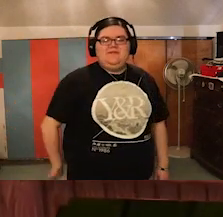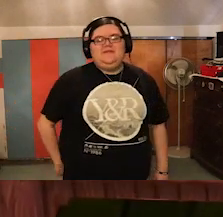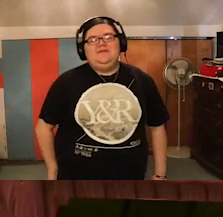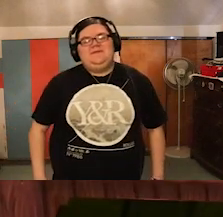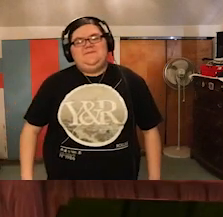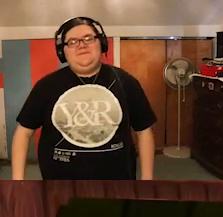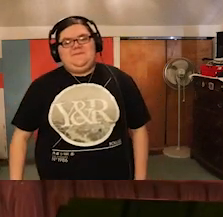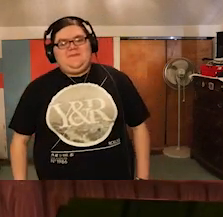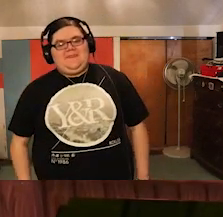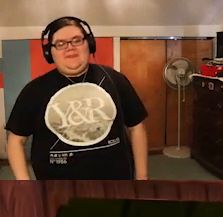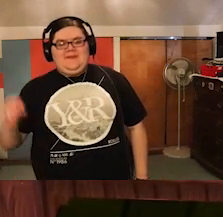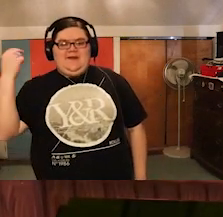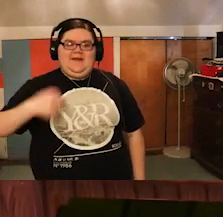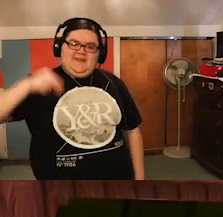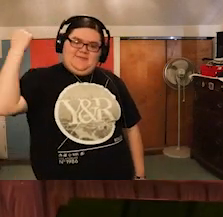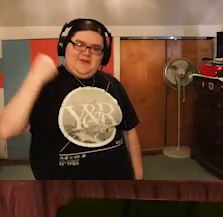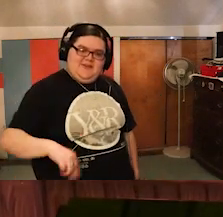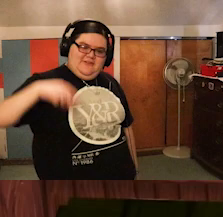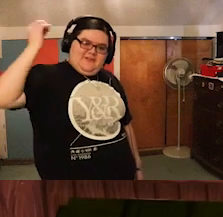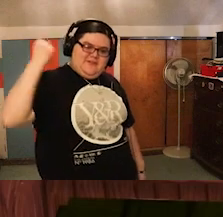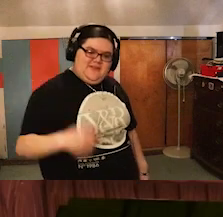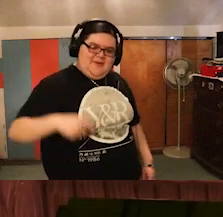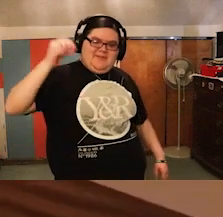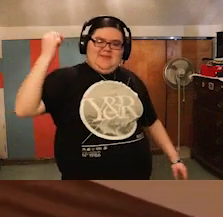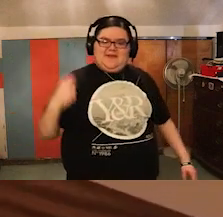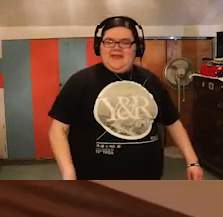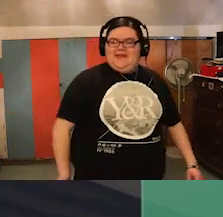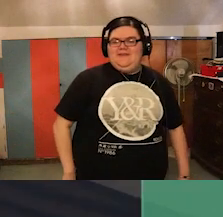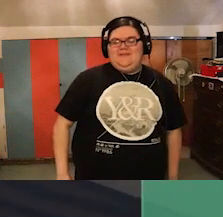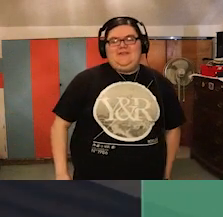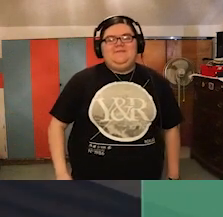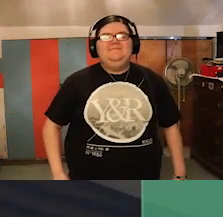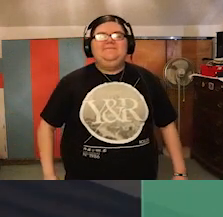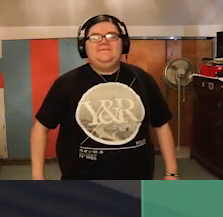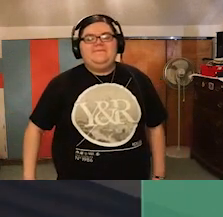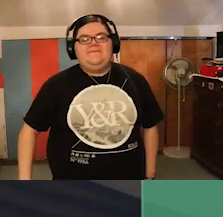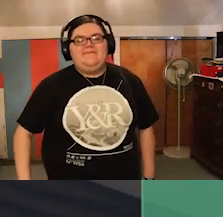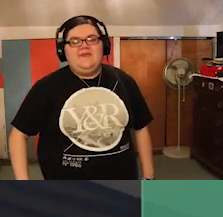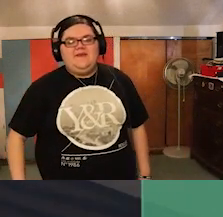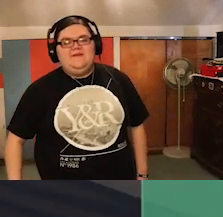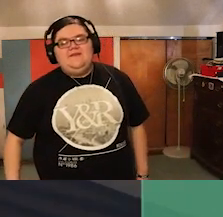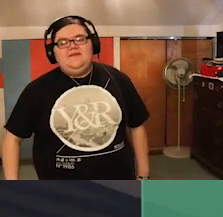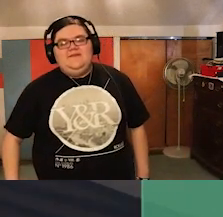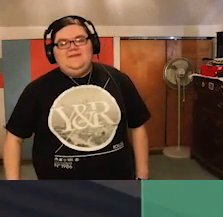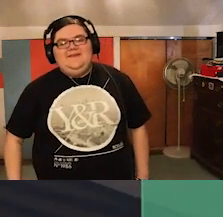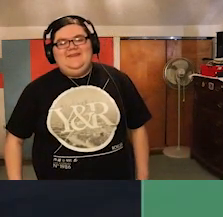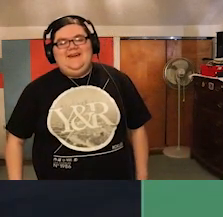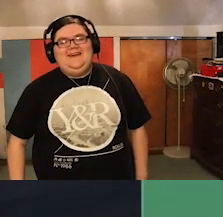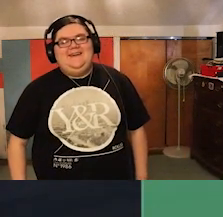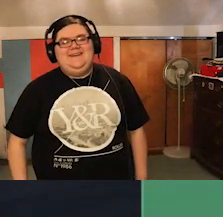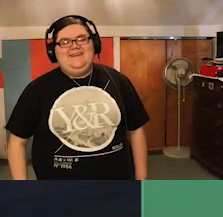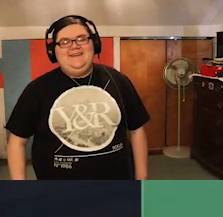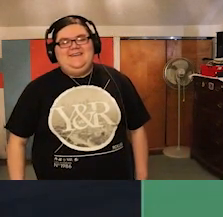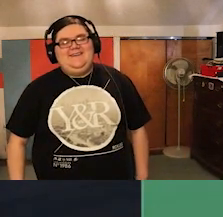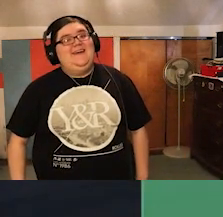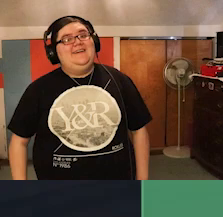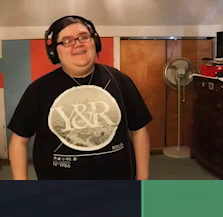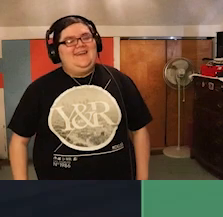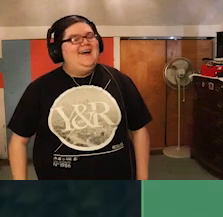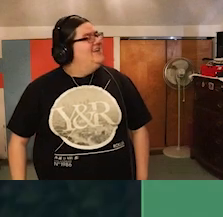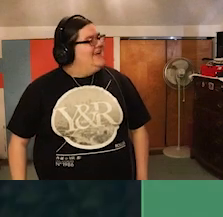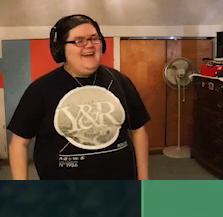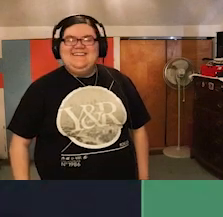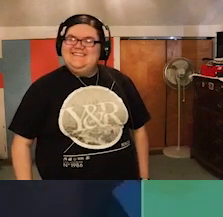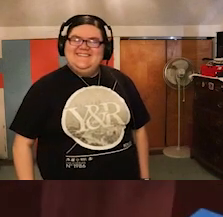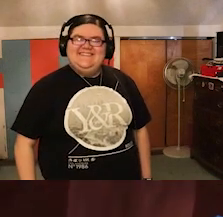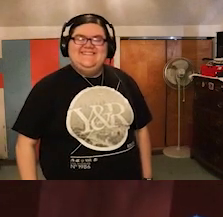Put some respect on your boy Bess's name. I keep trying to do the snappy thing, but I can't do it. It's denial. Yes. I'm calling you're in denial.